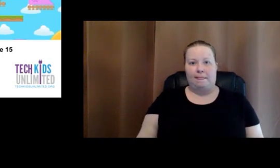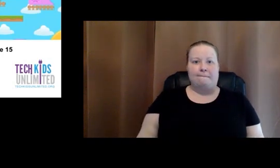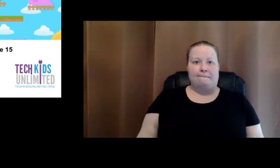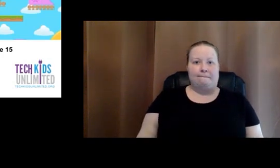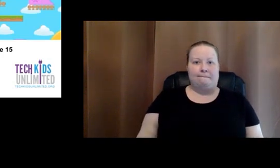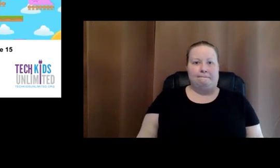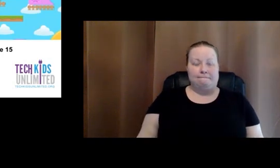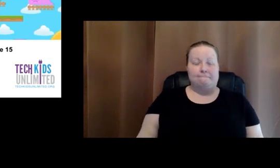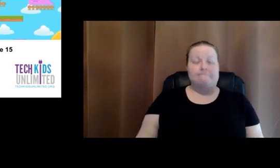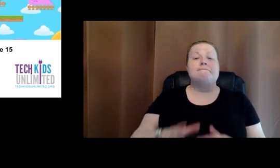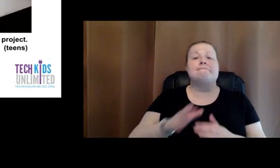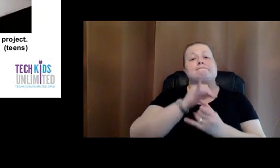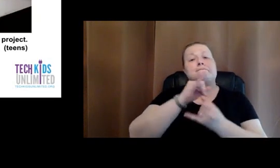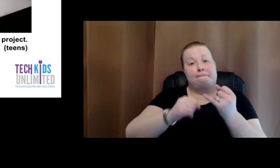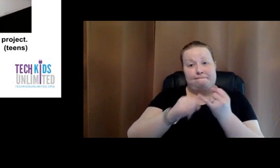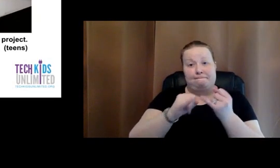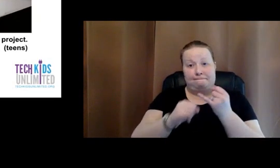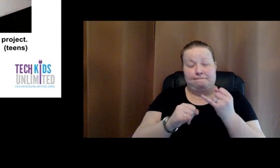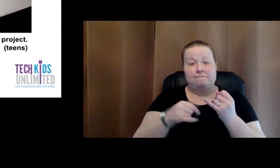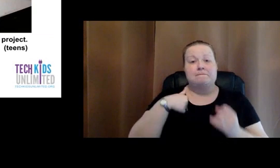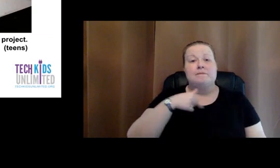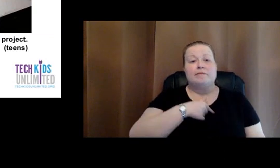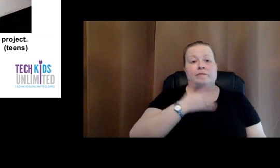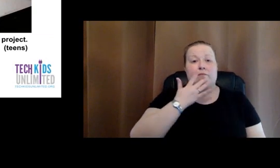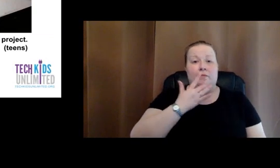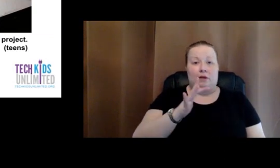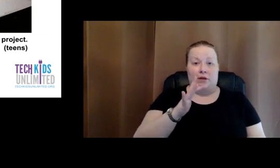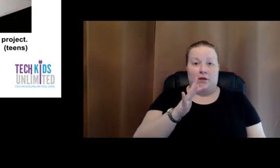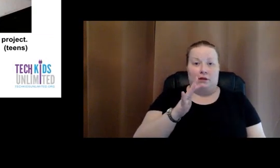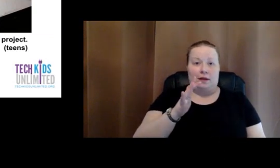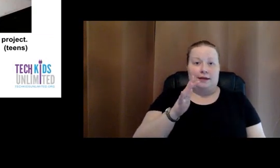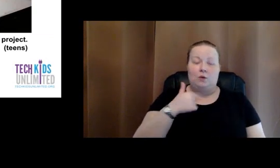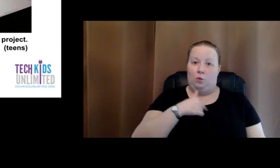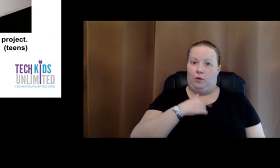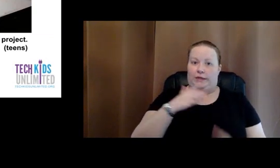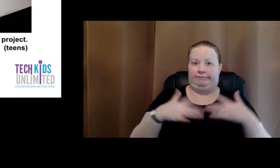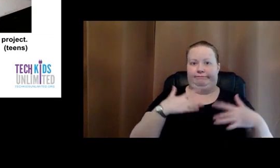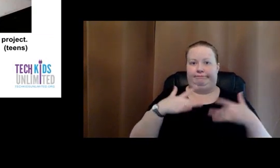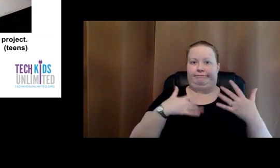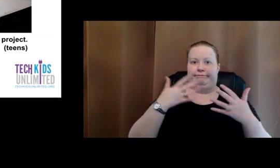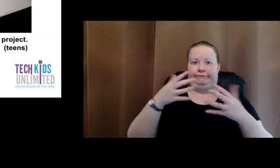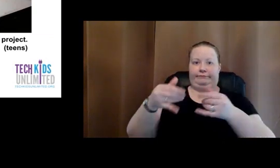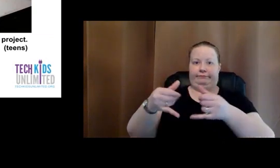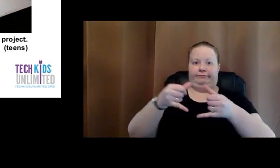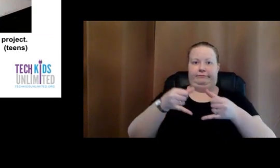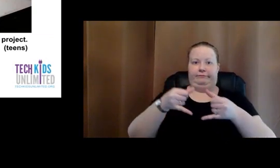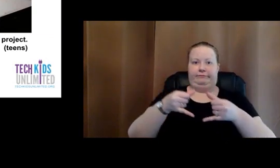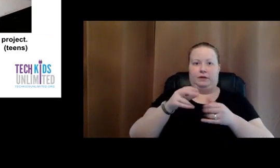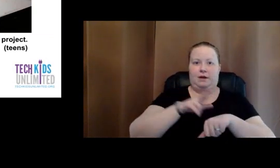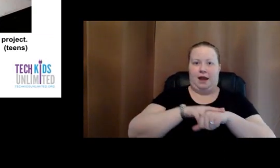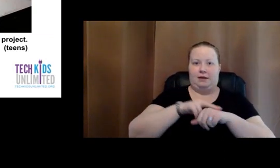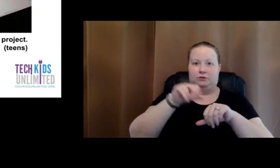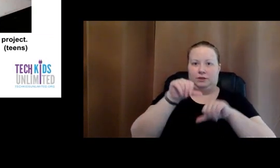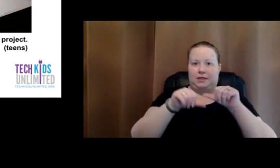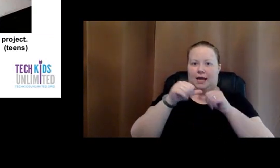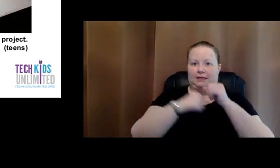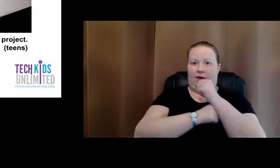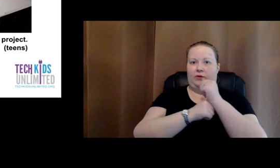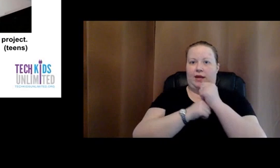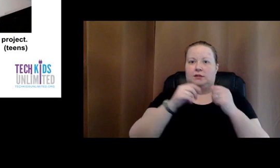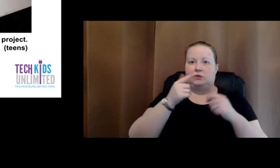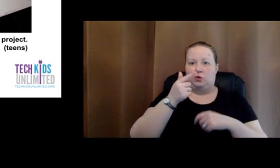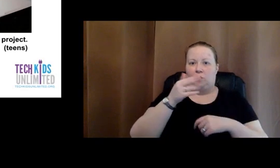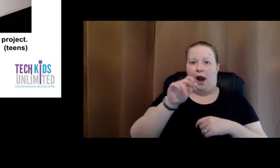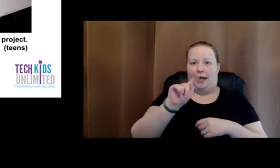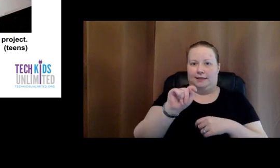And then finally, we were lucky enough, we're very excited to have been awarded a National Science Foundation grant in